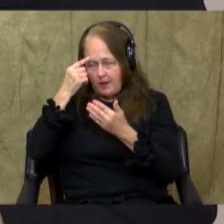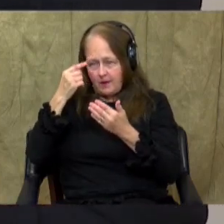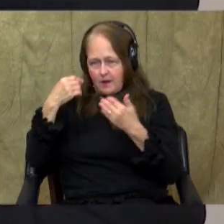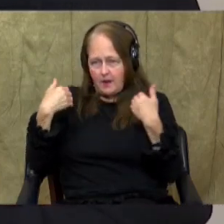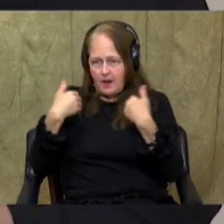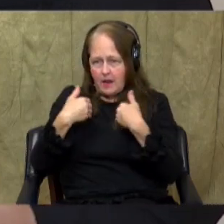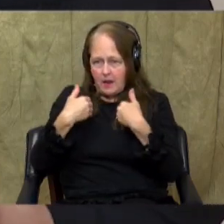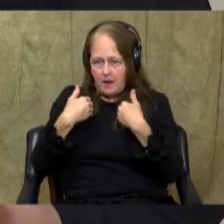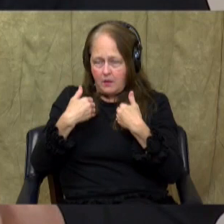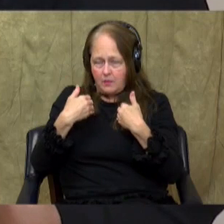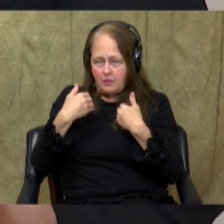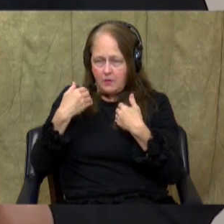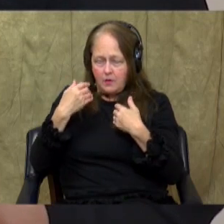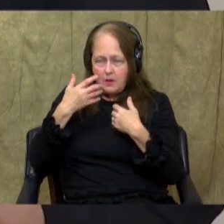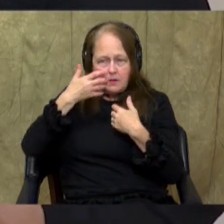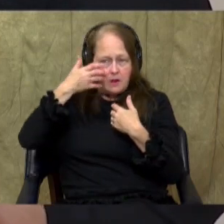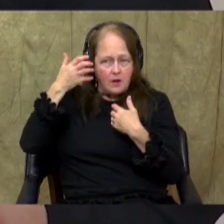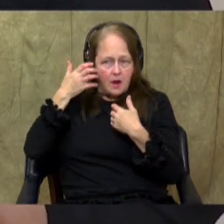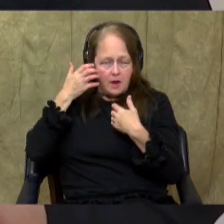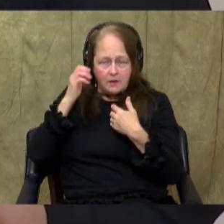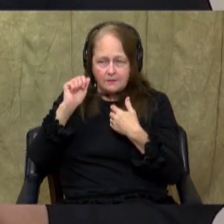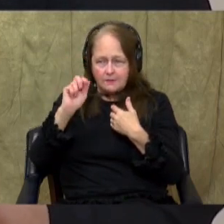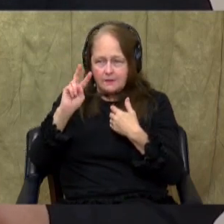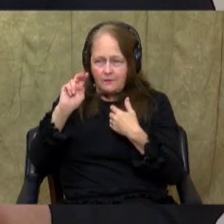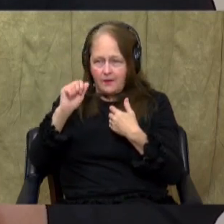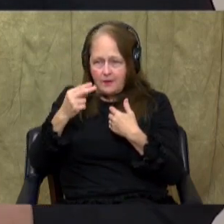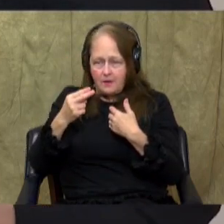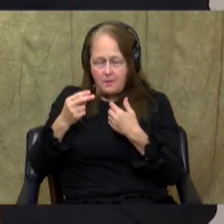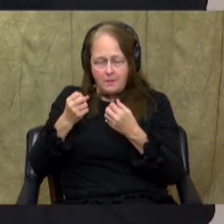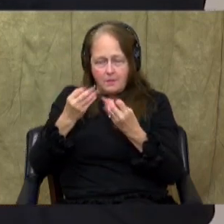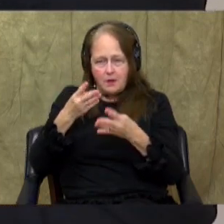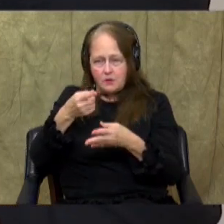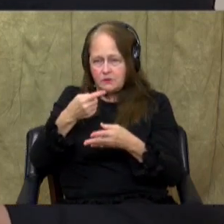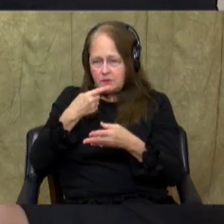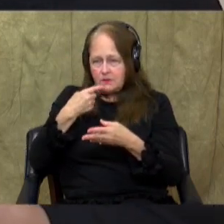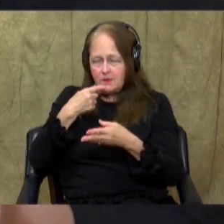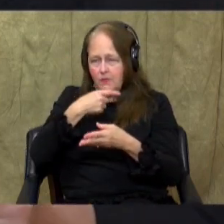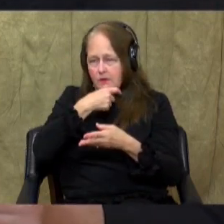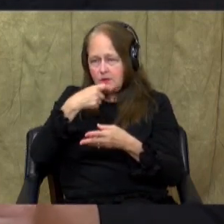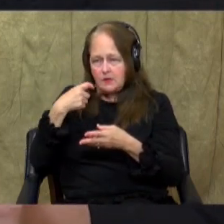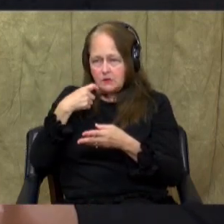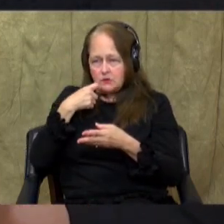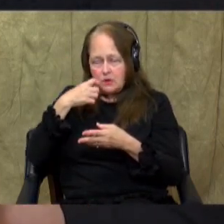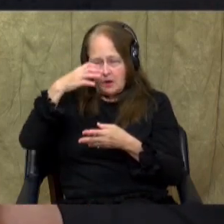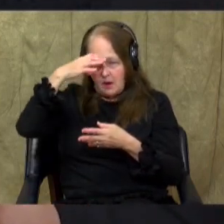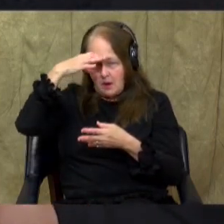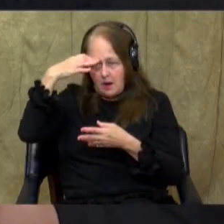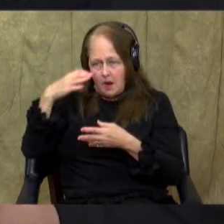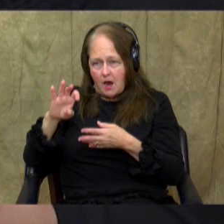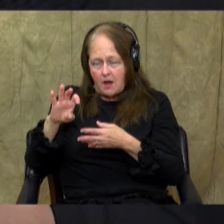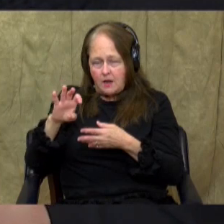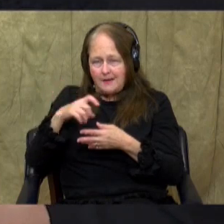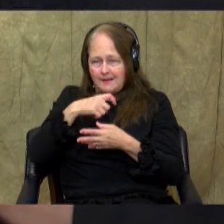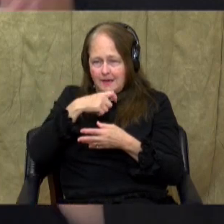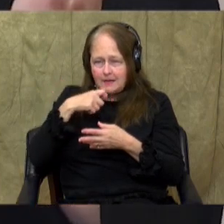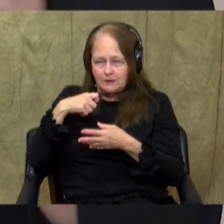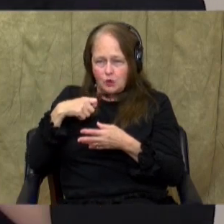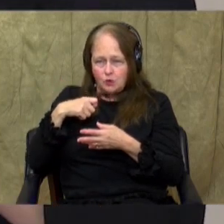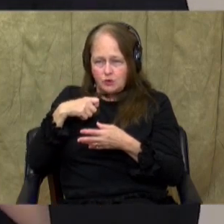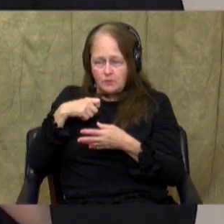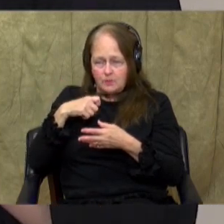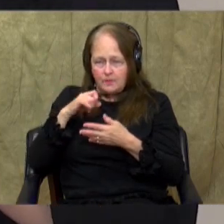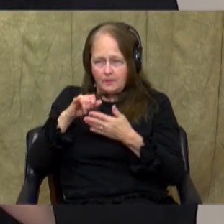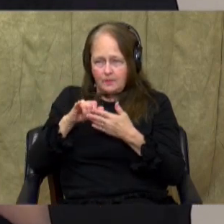and wildlife, the lions, savannas, and safaris. Many of you said the deserts and how it's really hot in some parts of Africa.